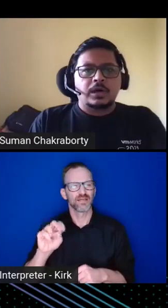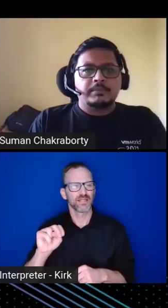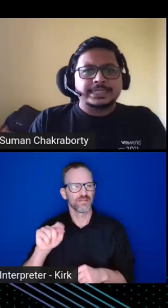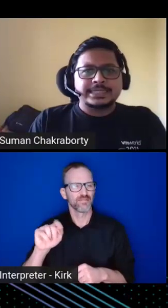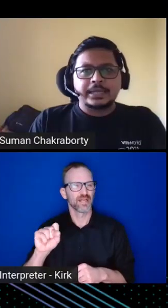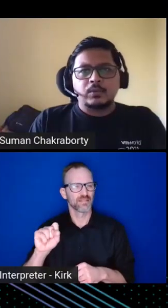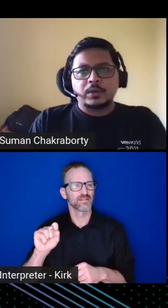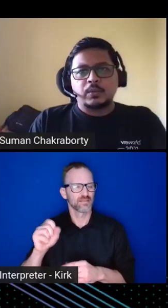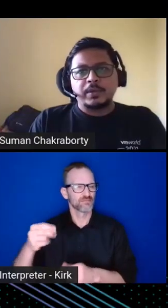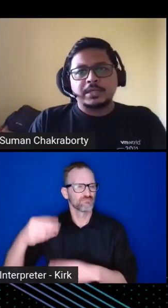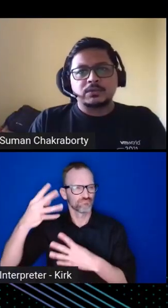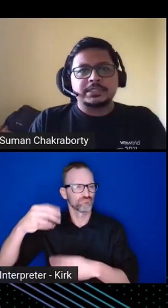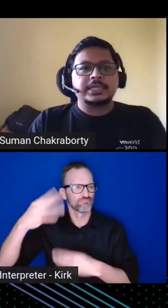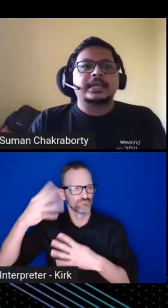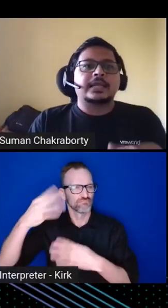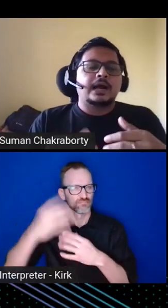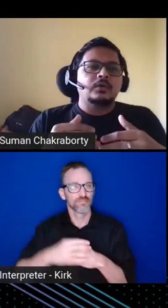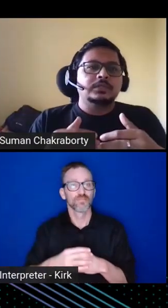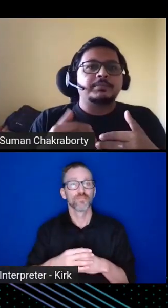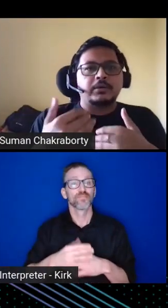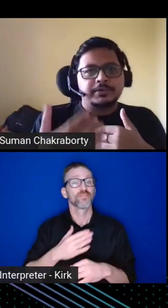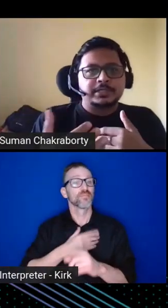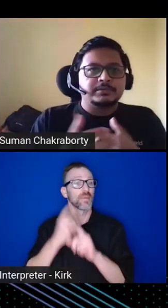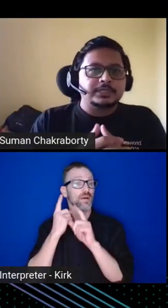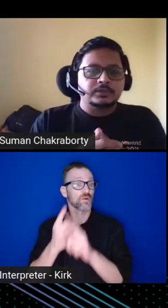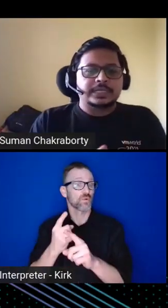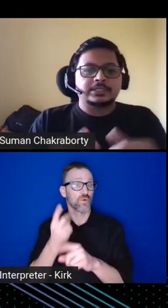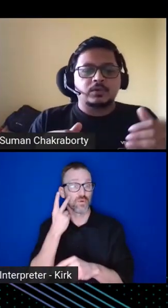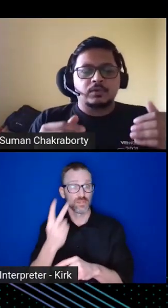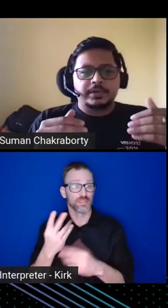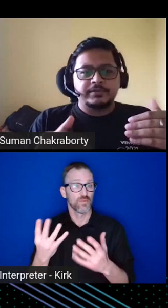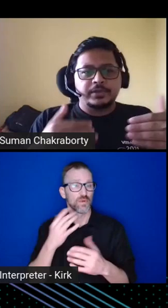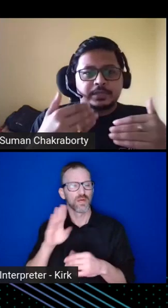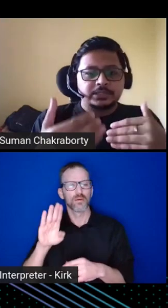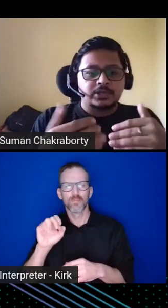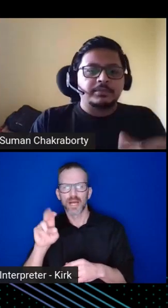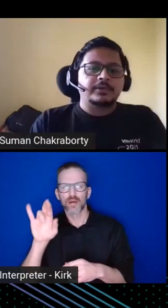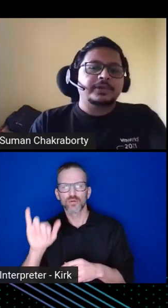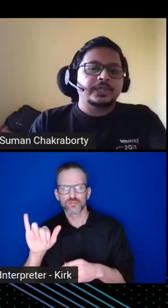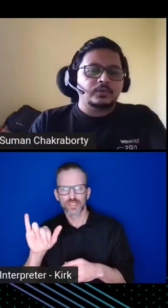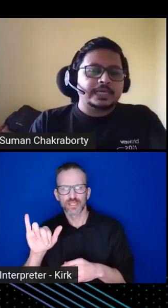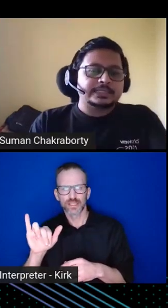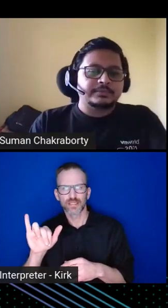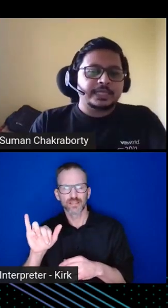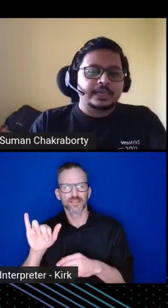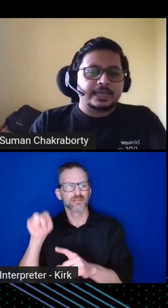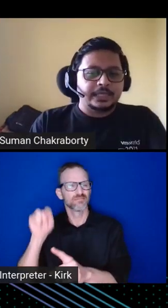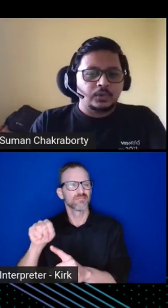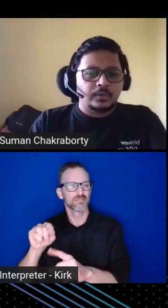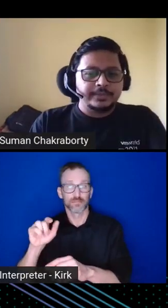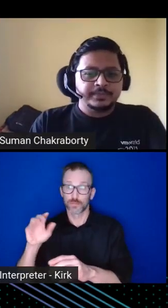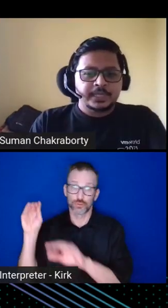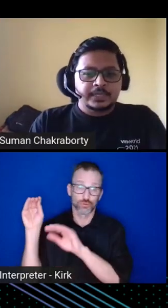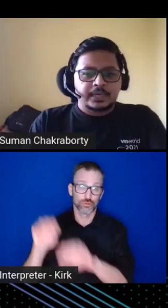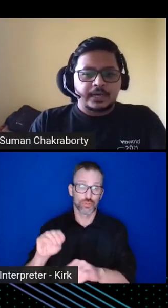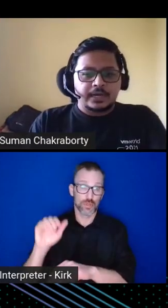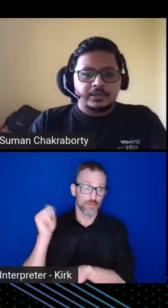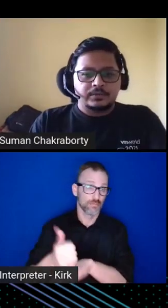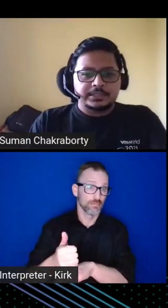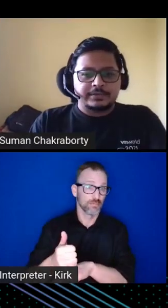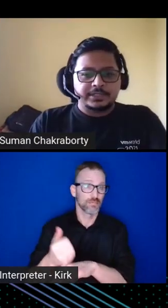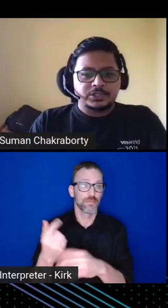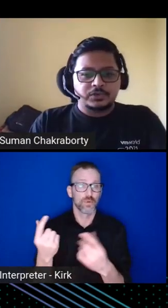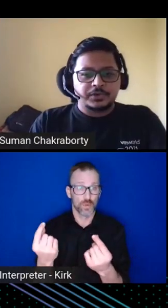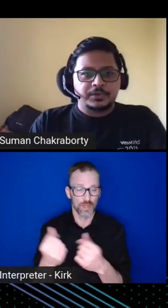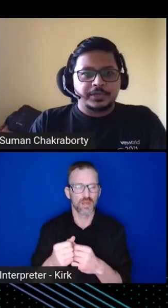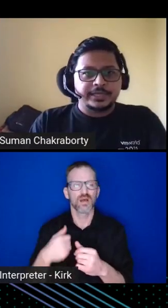So basically what we want to see that how the boundary terminal looks like. So whenever you install boundary, you get something, an UI,